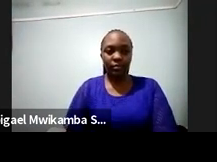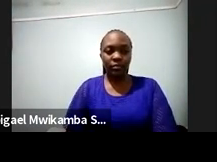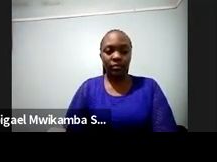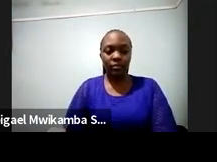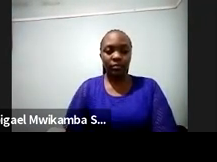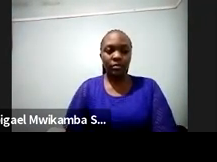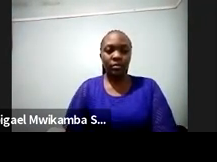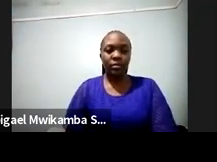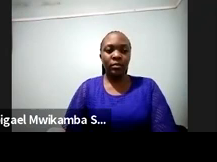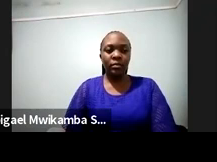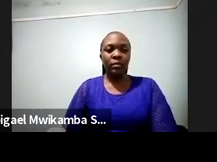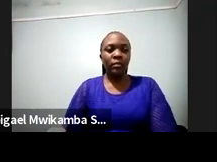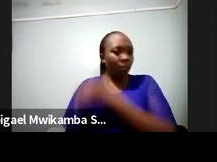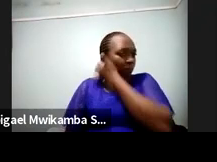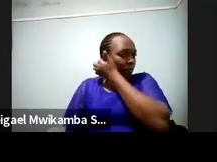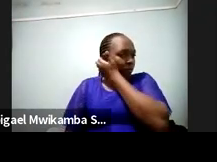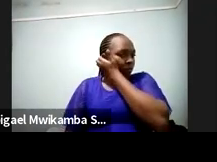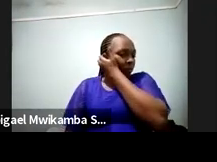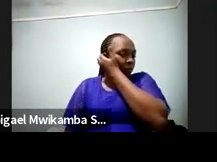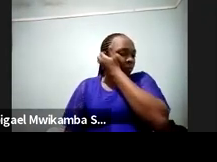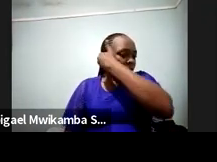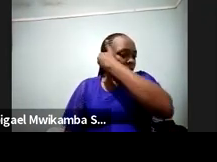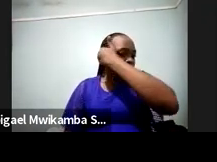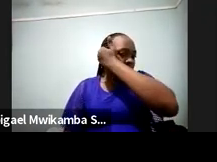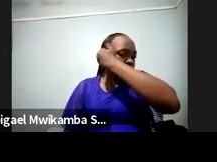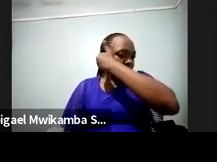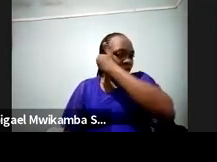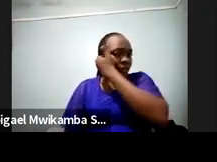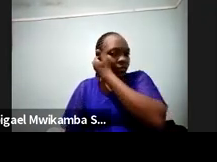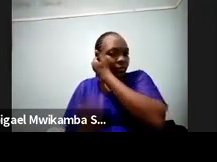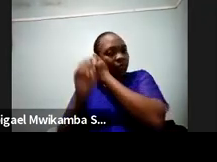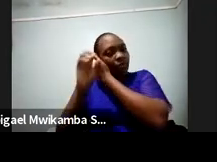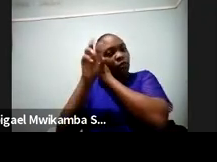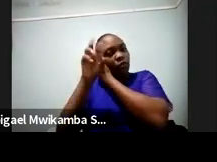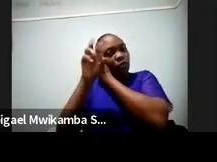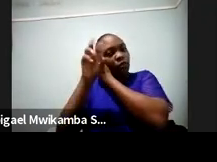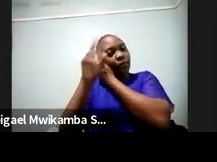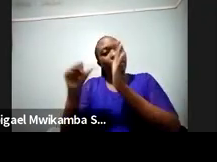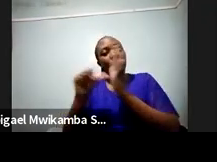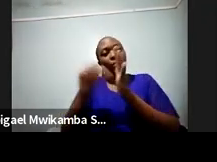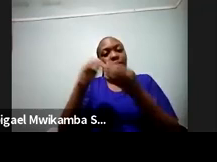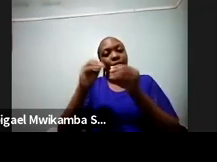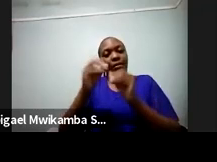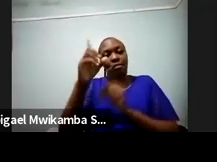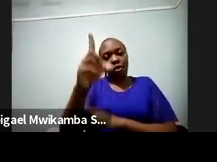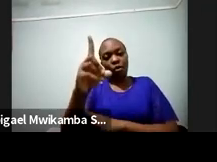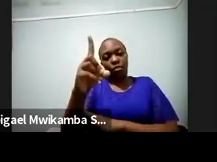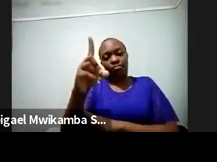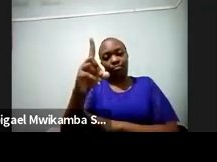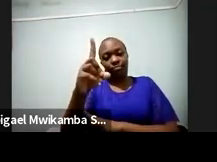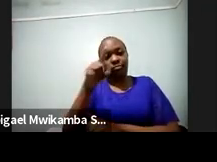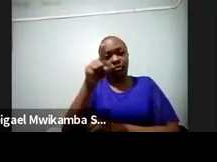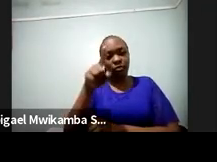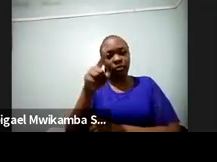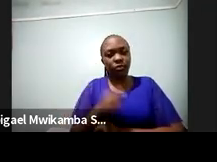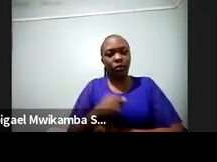Okay, so now problem number 1. Can you map your financial future?